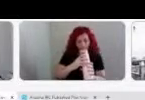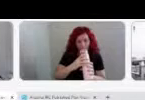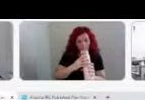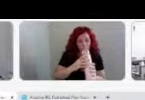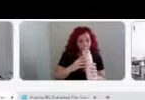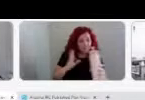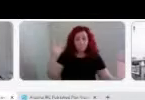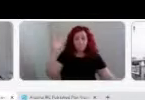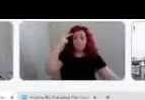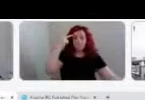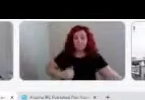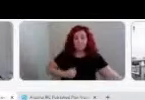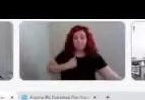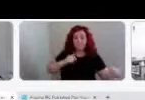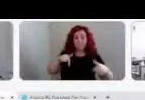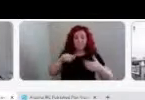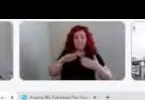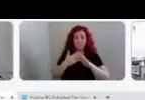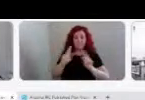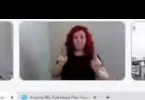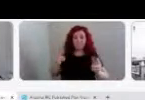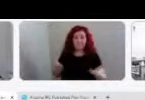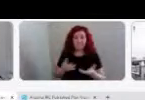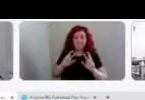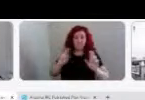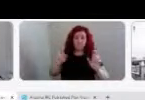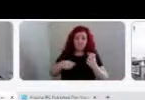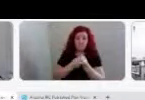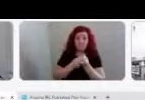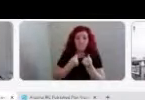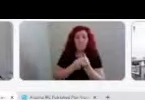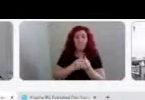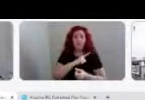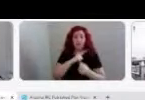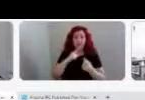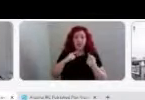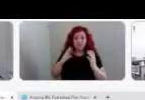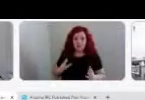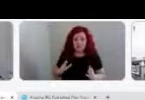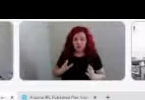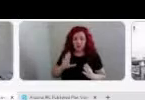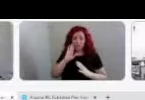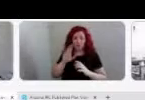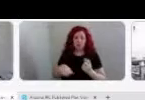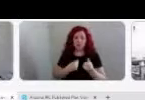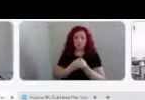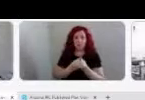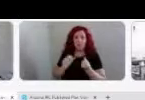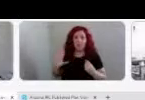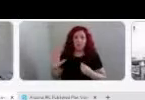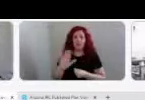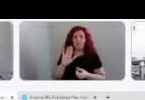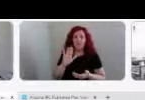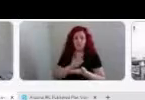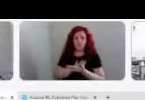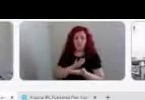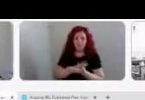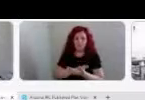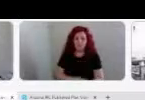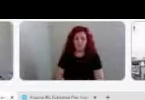here are ready to support a legislator who will support their schools